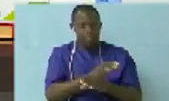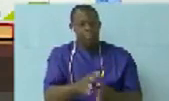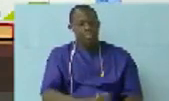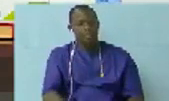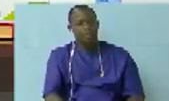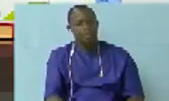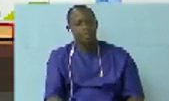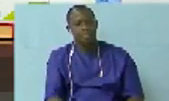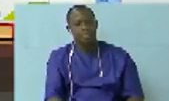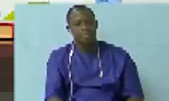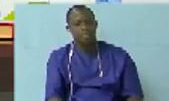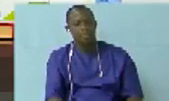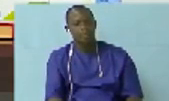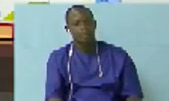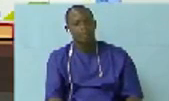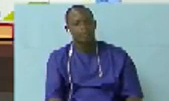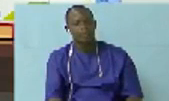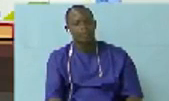Go ahead. Okay.